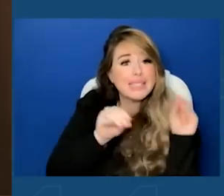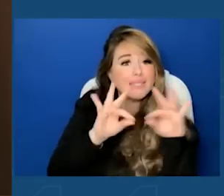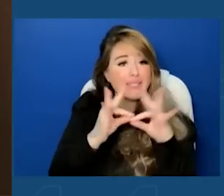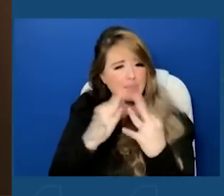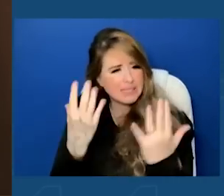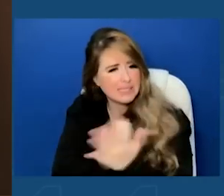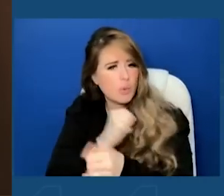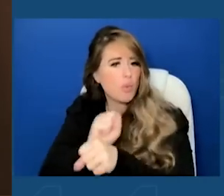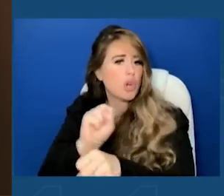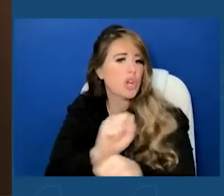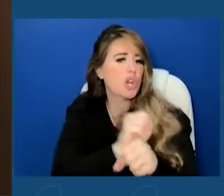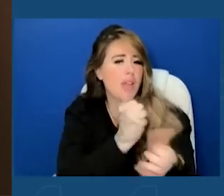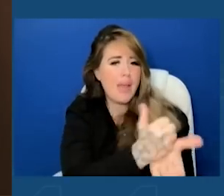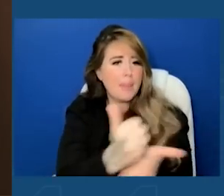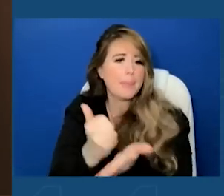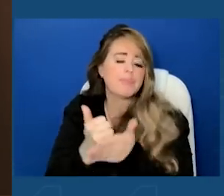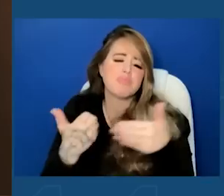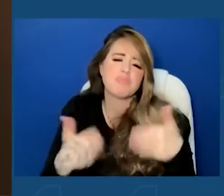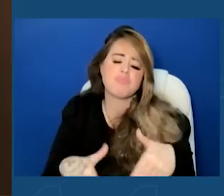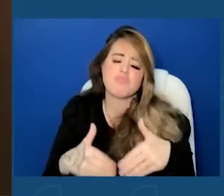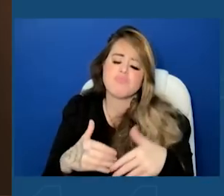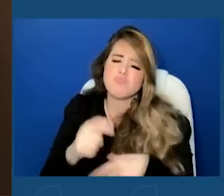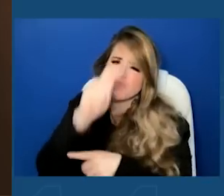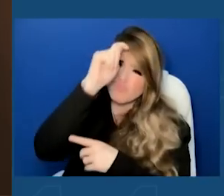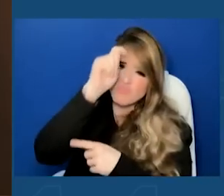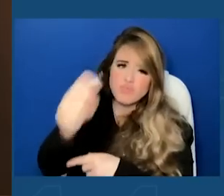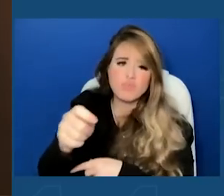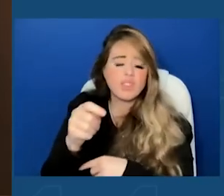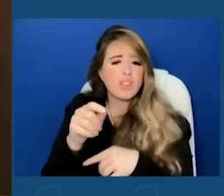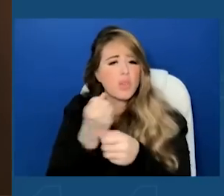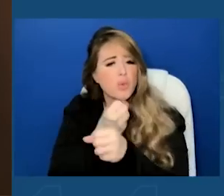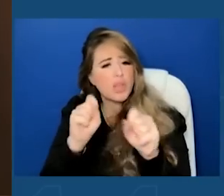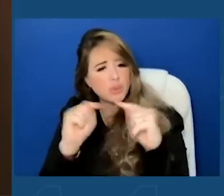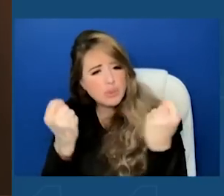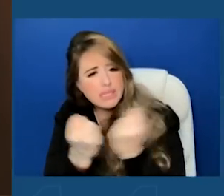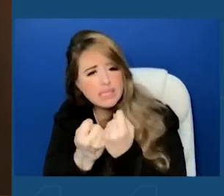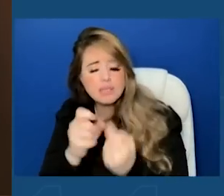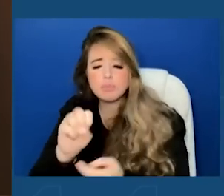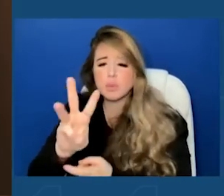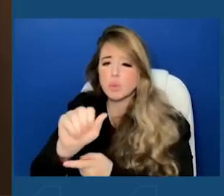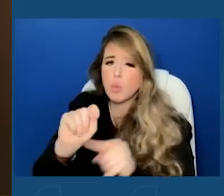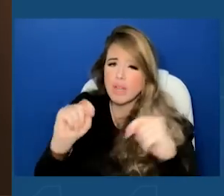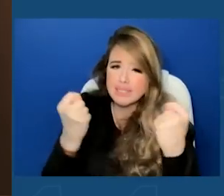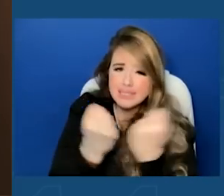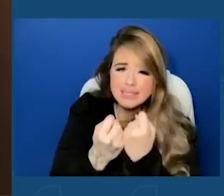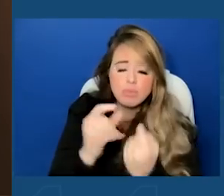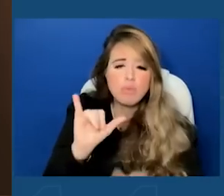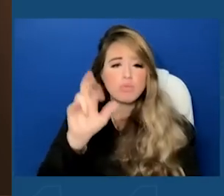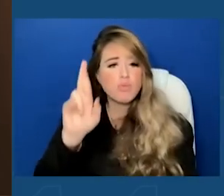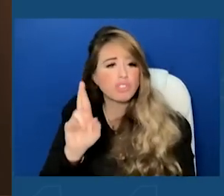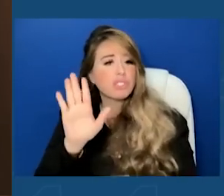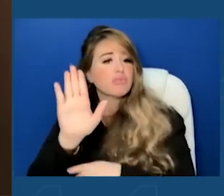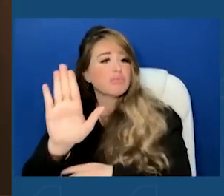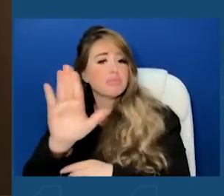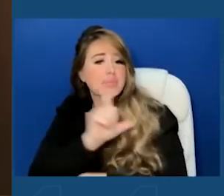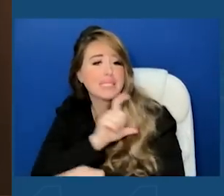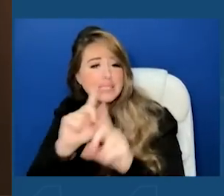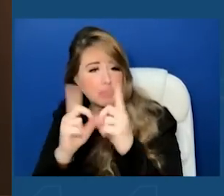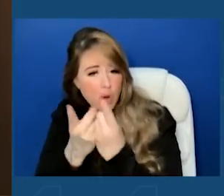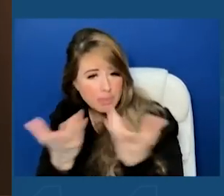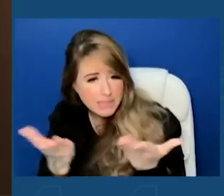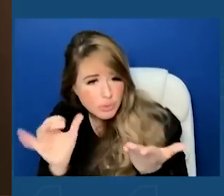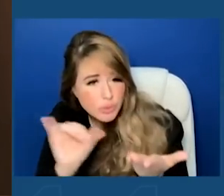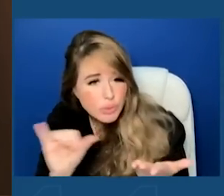Police Department, their SWAT teams, their rescue teams, and everyone else. And also Rochester has sent people. Rochester Police Department is here. Our